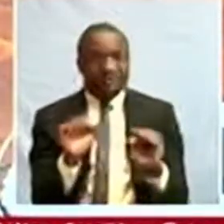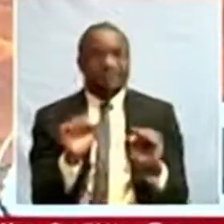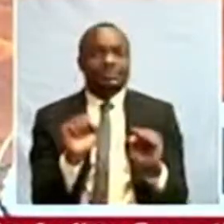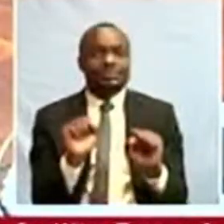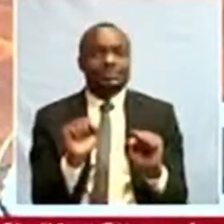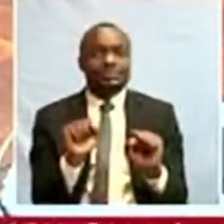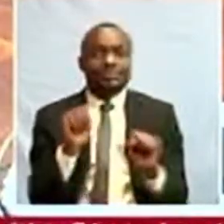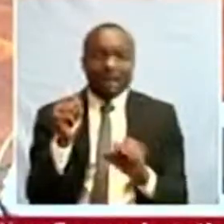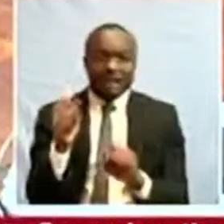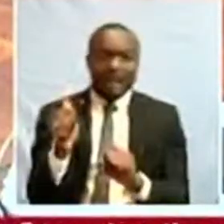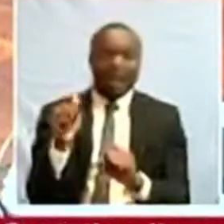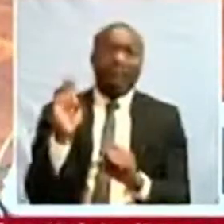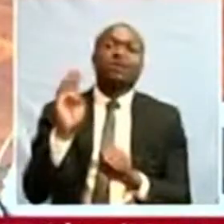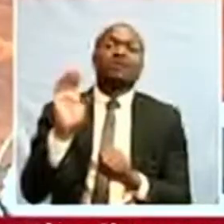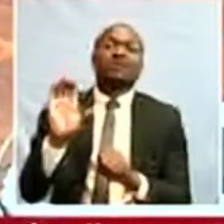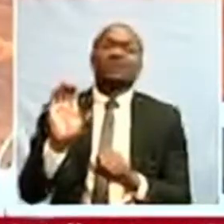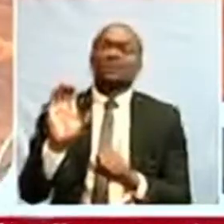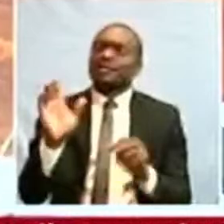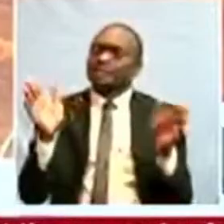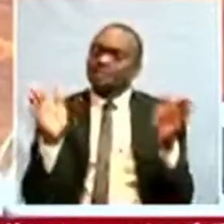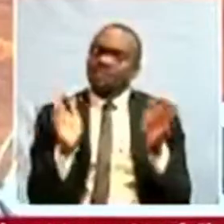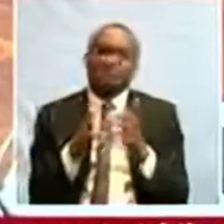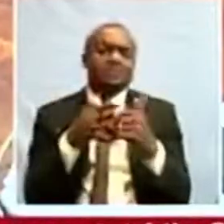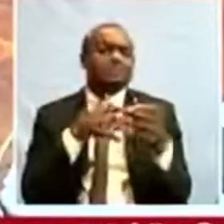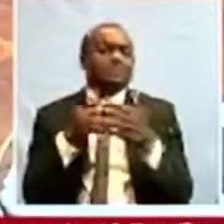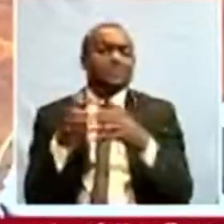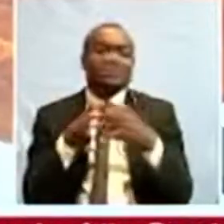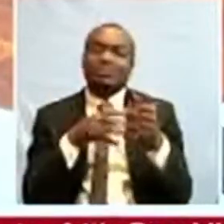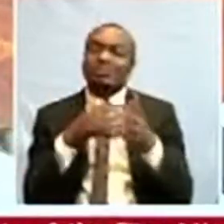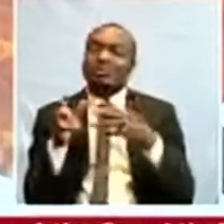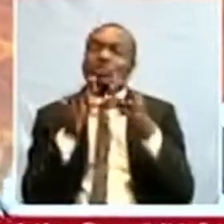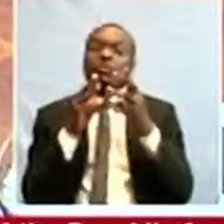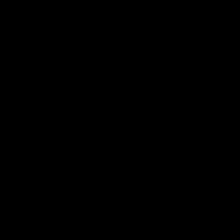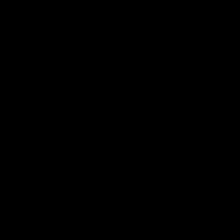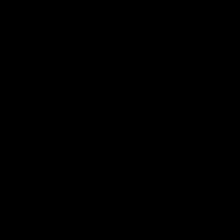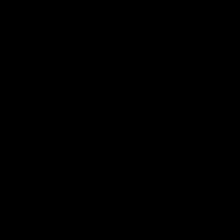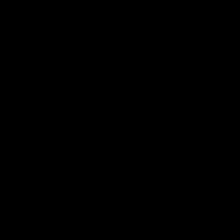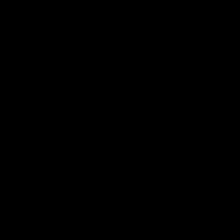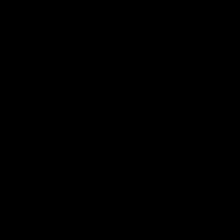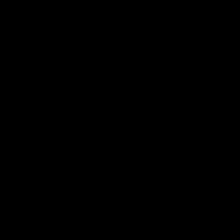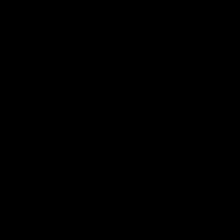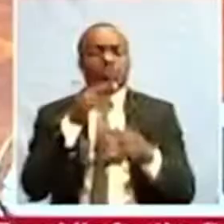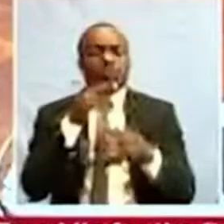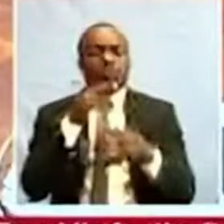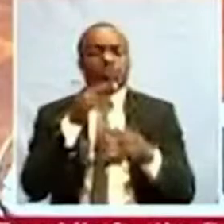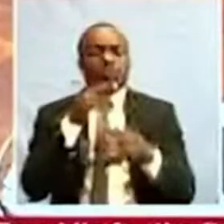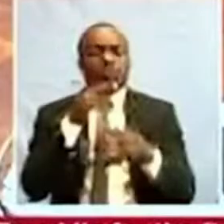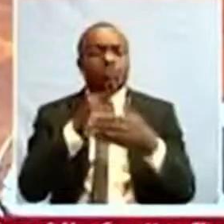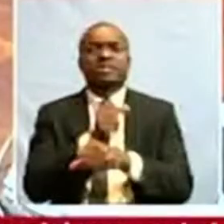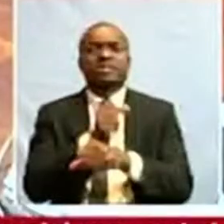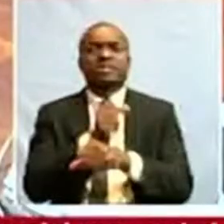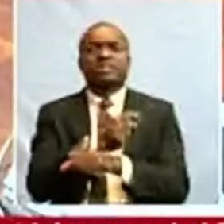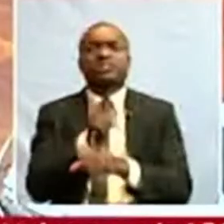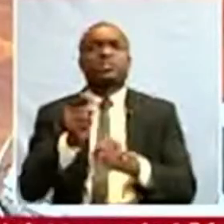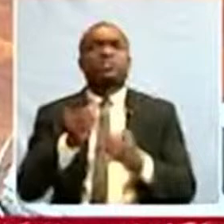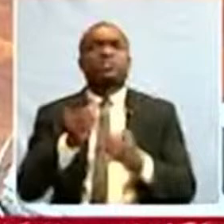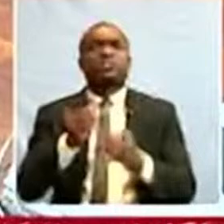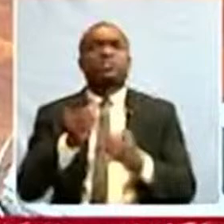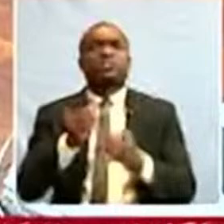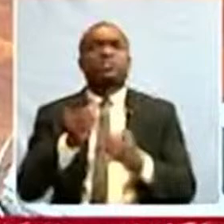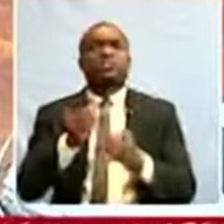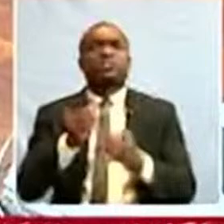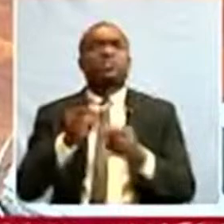in ABCD in a summarized form, because what you have here can't even take you so many pages. So I think